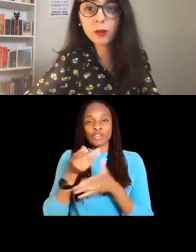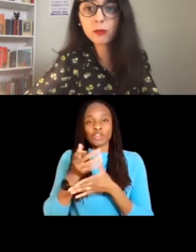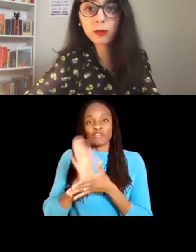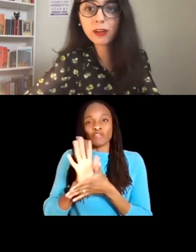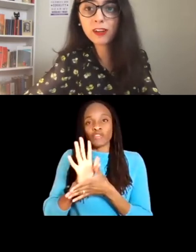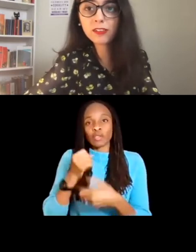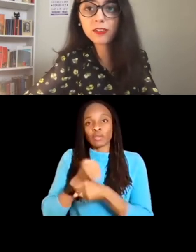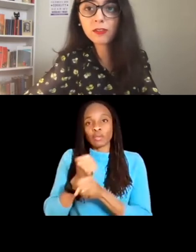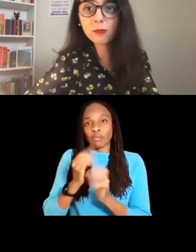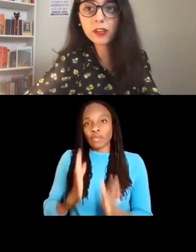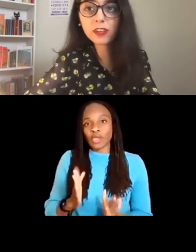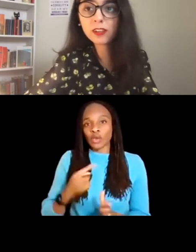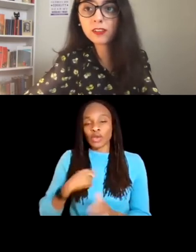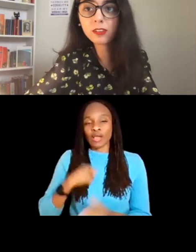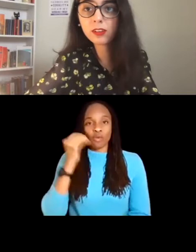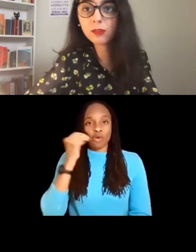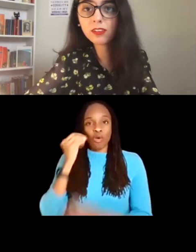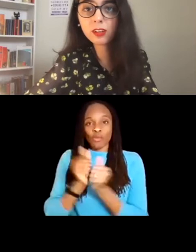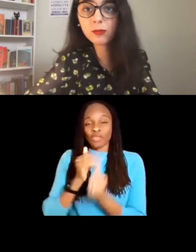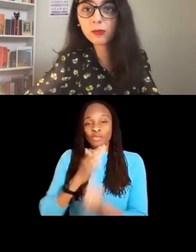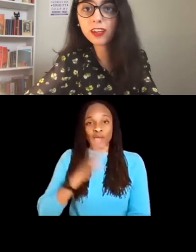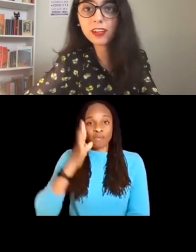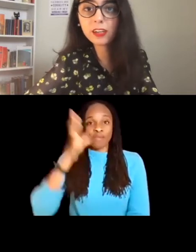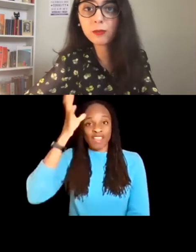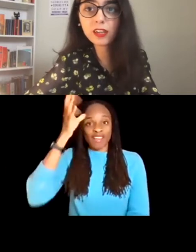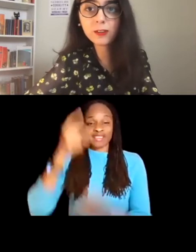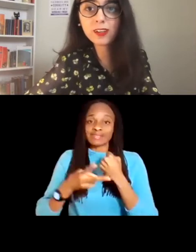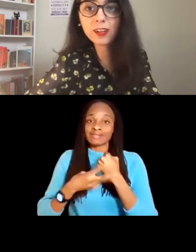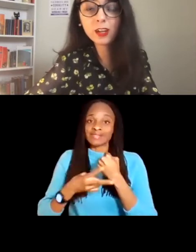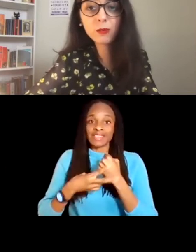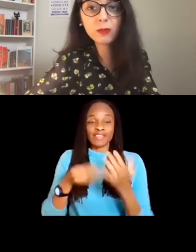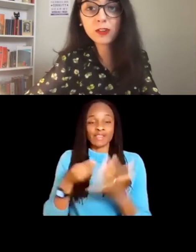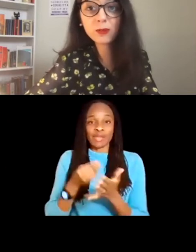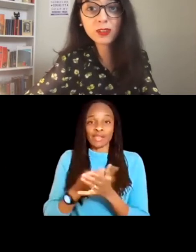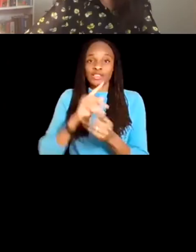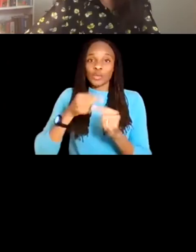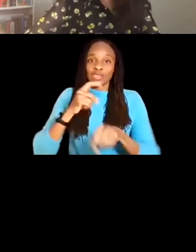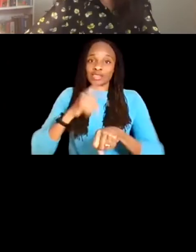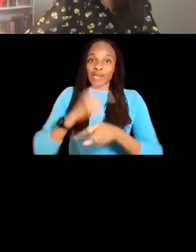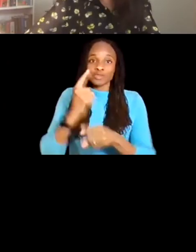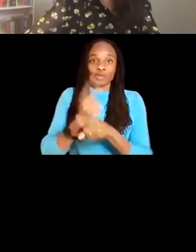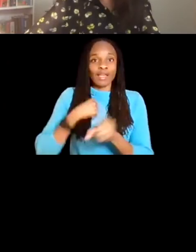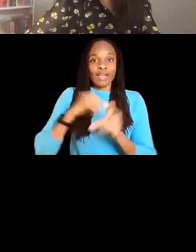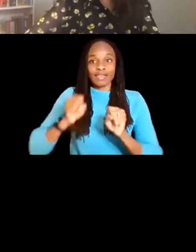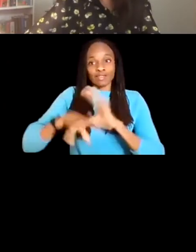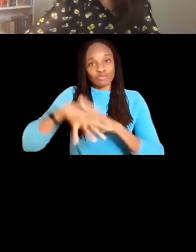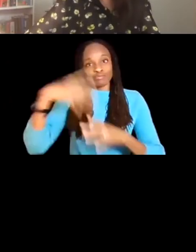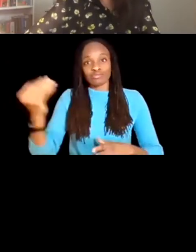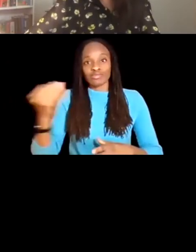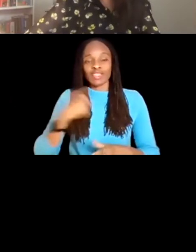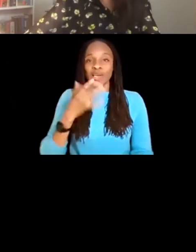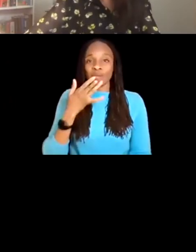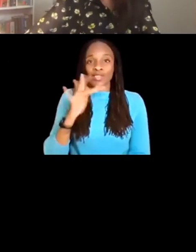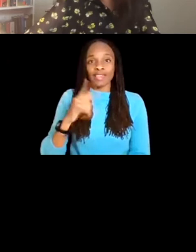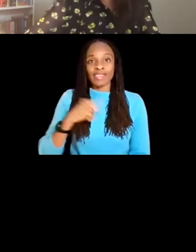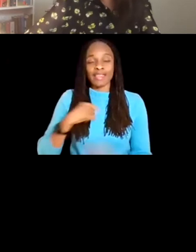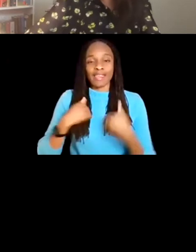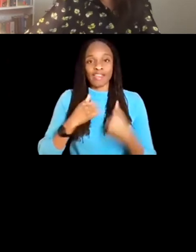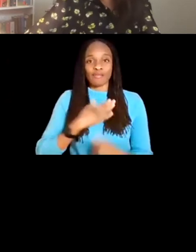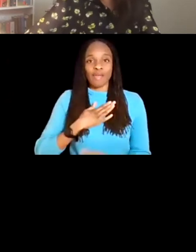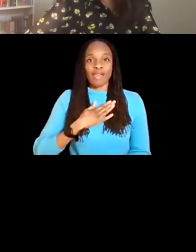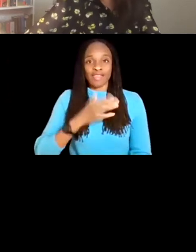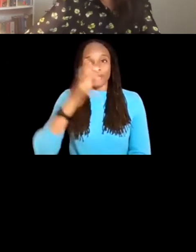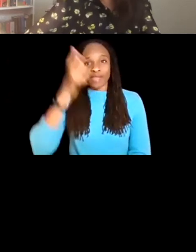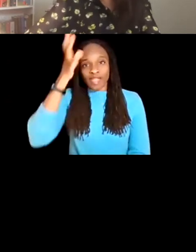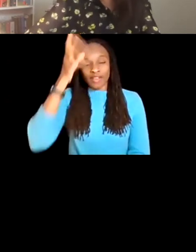mean, I'm home with my parents saving money so that when the time is right, I can get back out there. But I'm also really lucky that I have my parents and that I'm able to, you know,